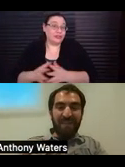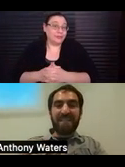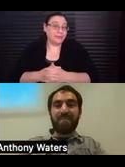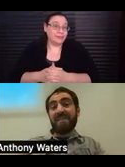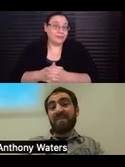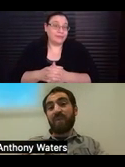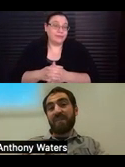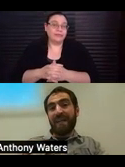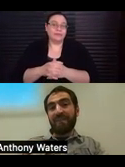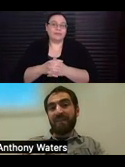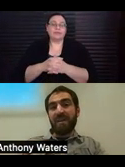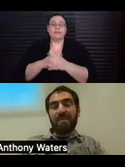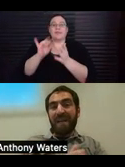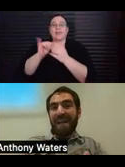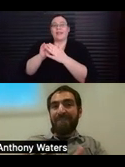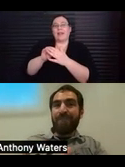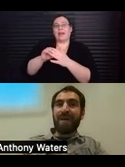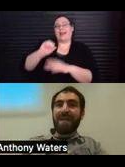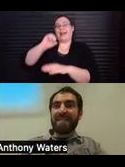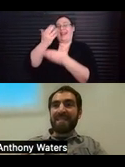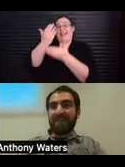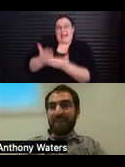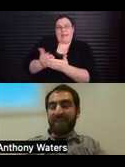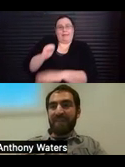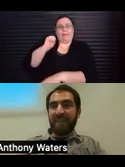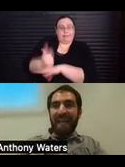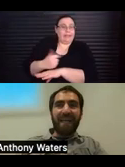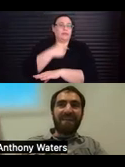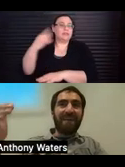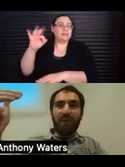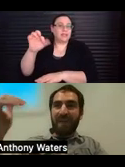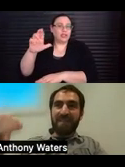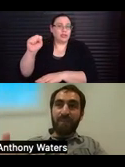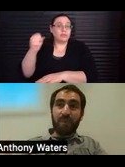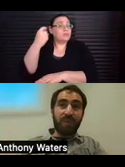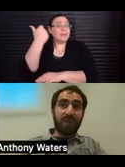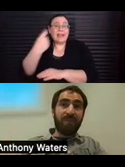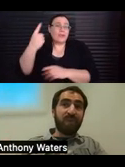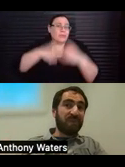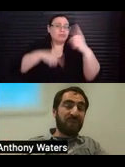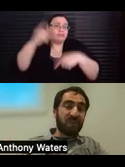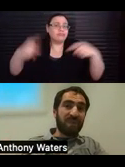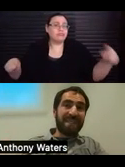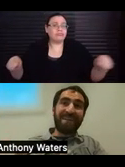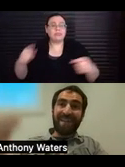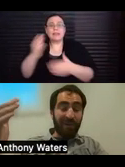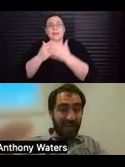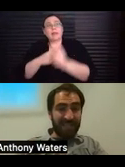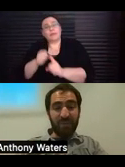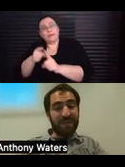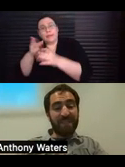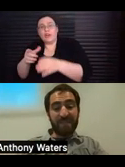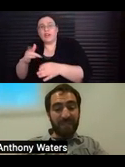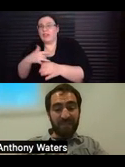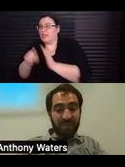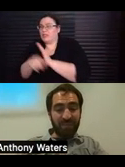those evidence-based risk factors, but everybody is different. And there are things that will trigger people to feel suicidal that are not in